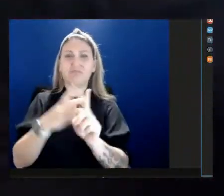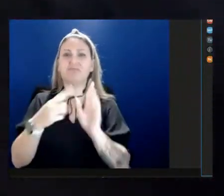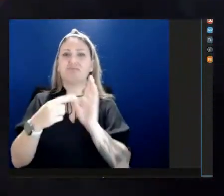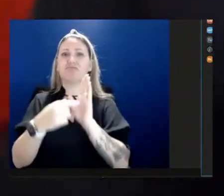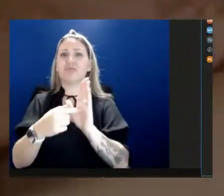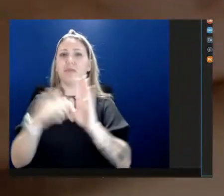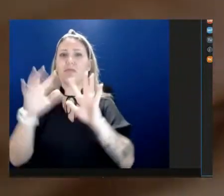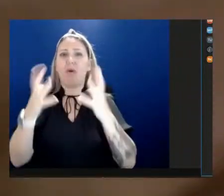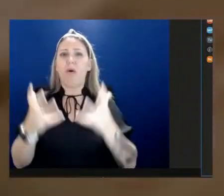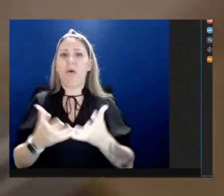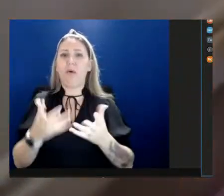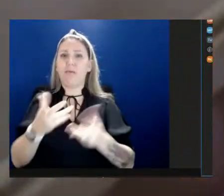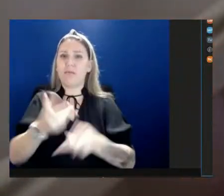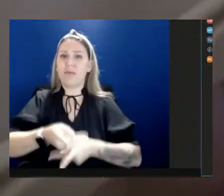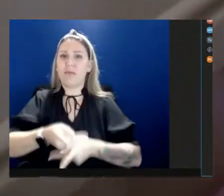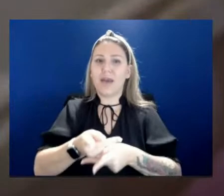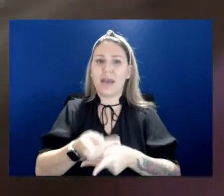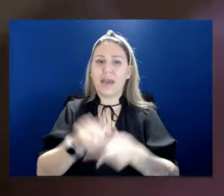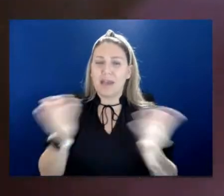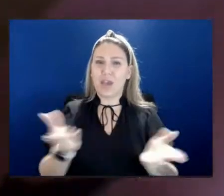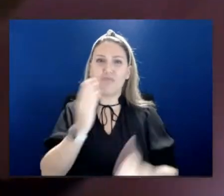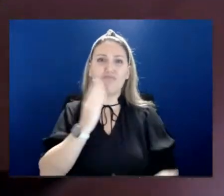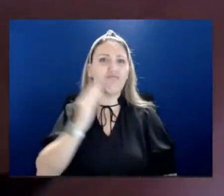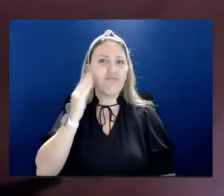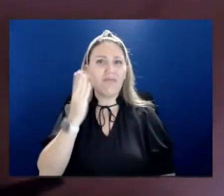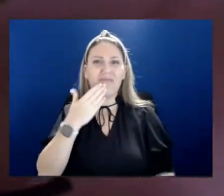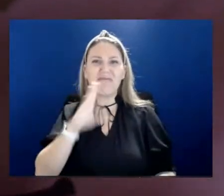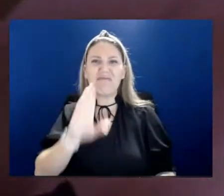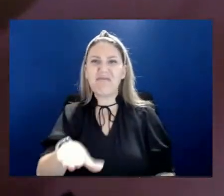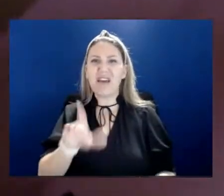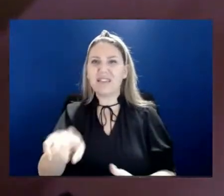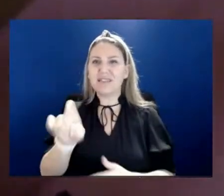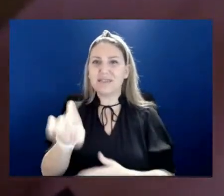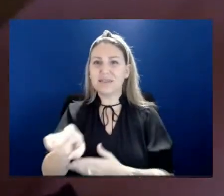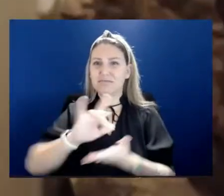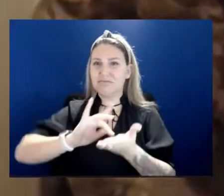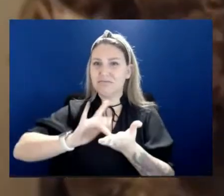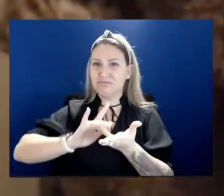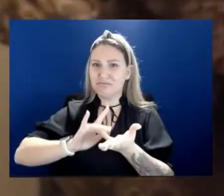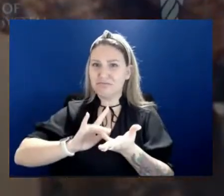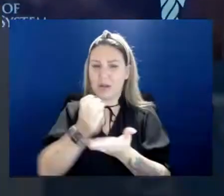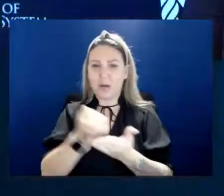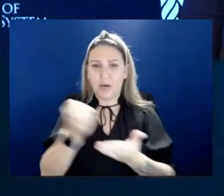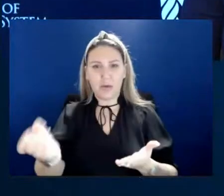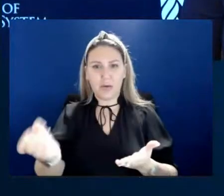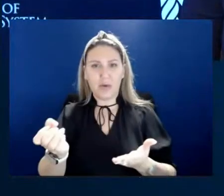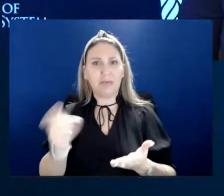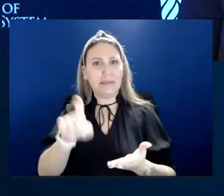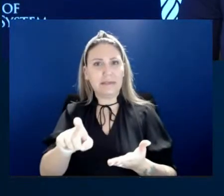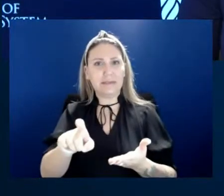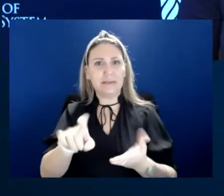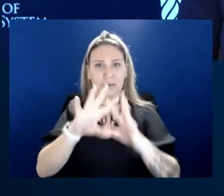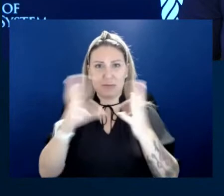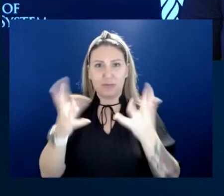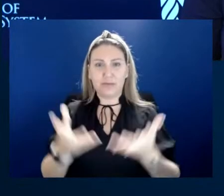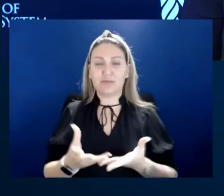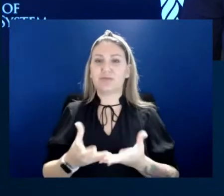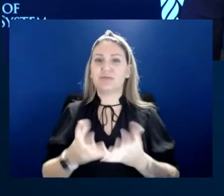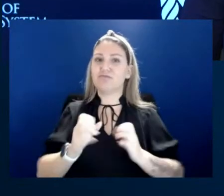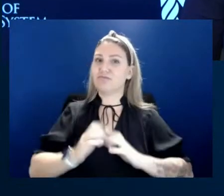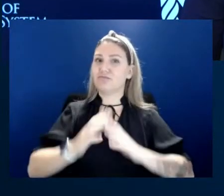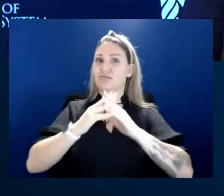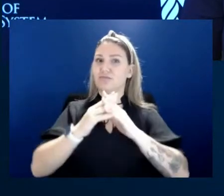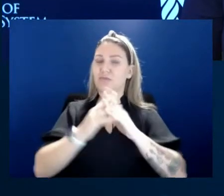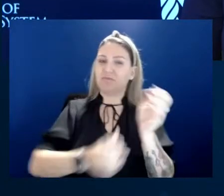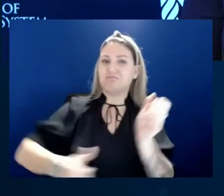are helping to provide badly needed medical equipment abroad. The founder and executive chairman of